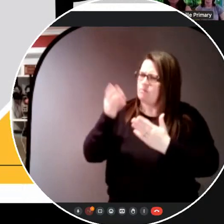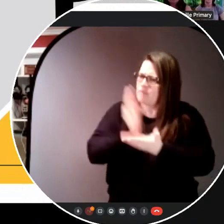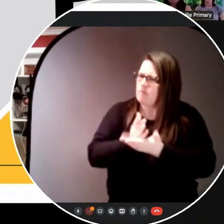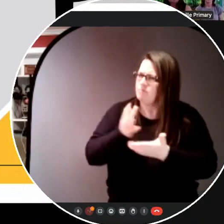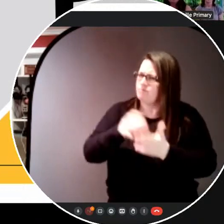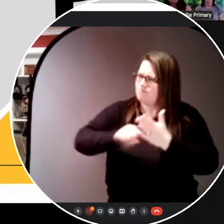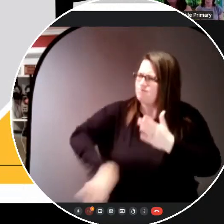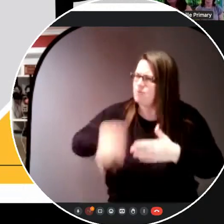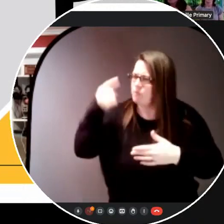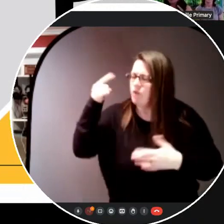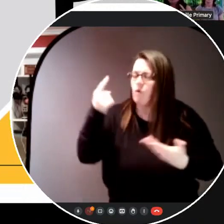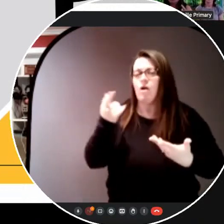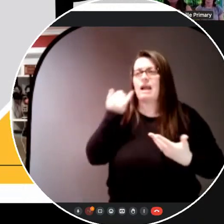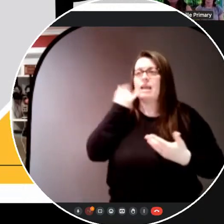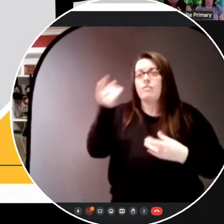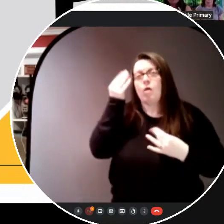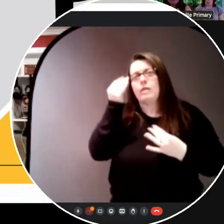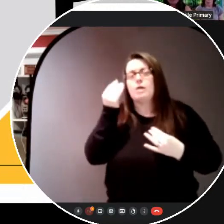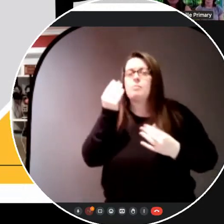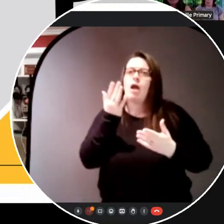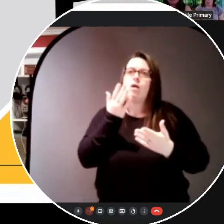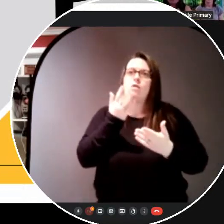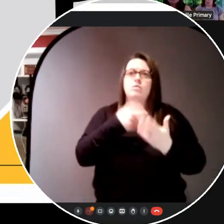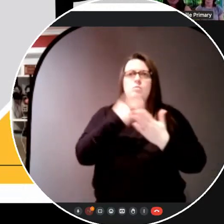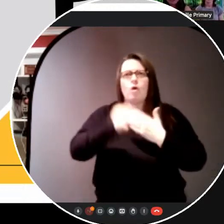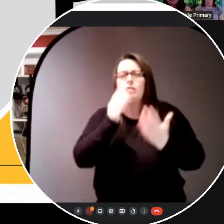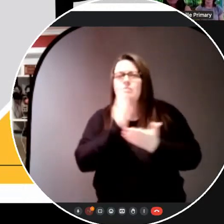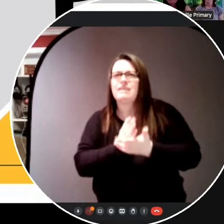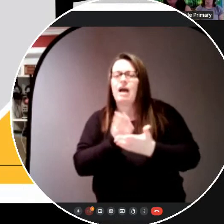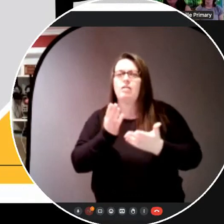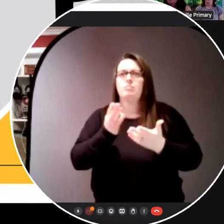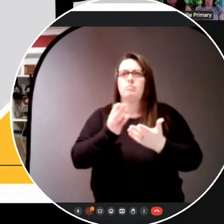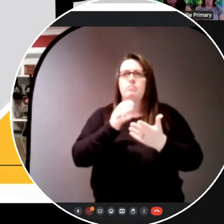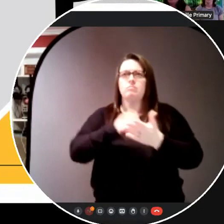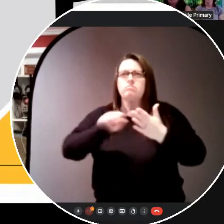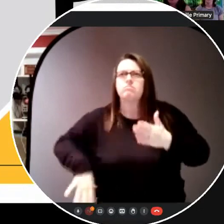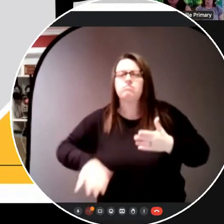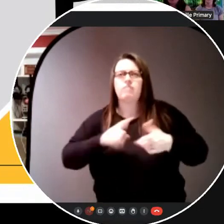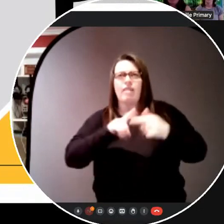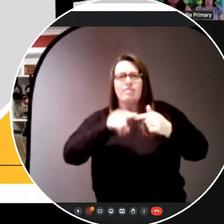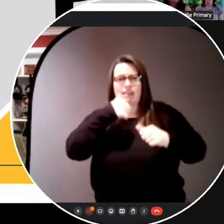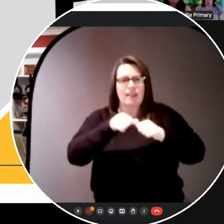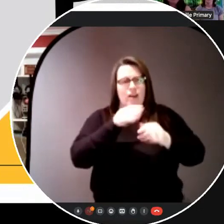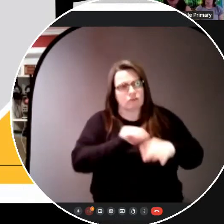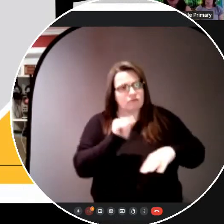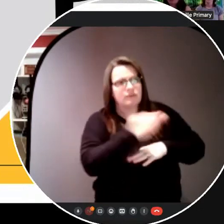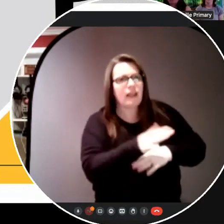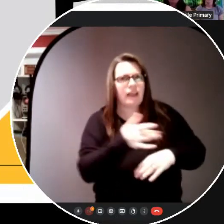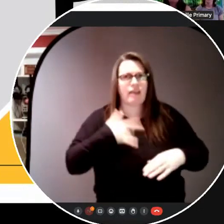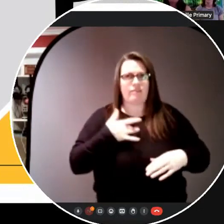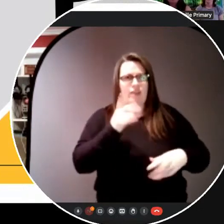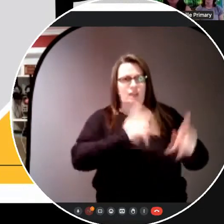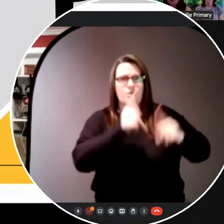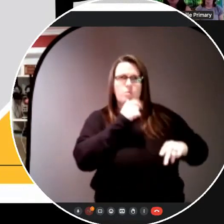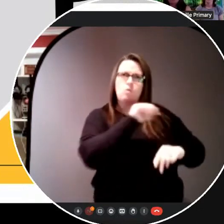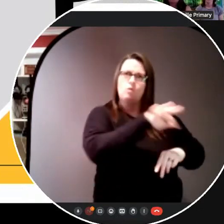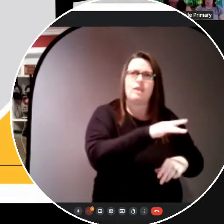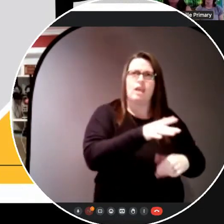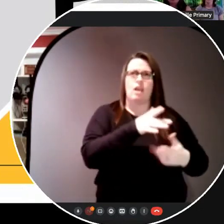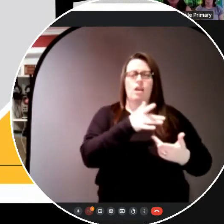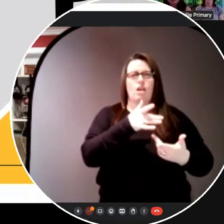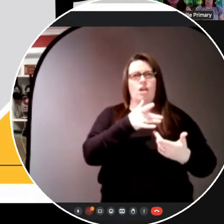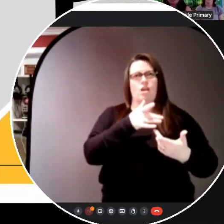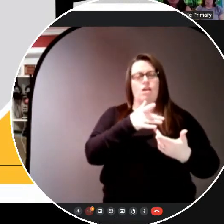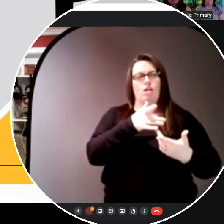letters, doesn't this create more turbulence within the district for the people answering the emails, for the people answering the phones? We're